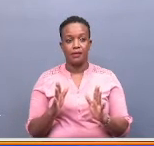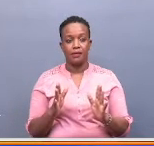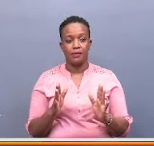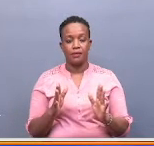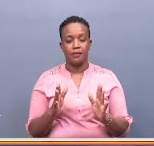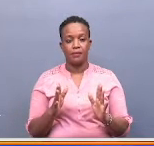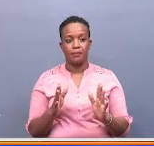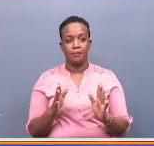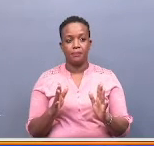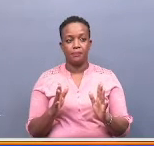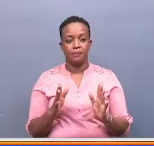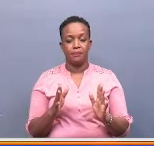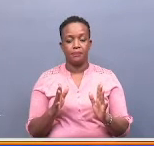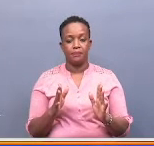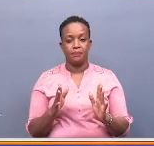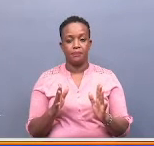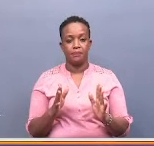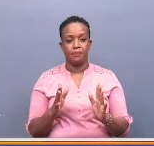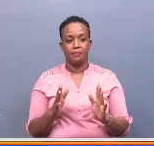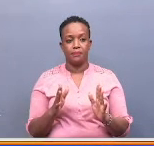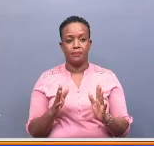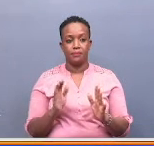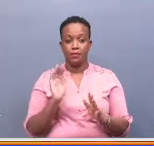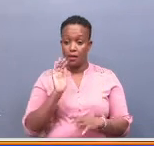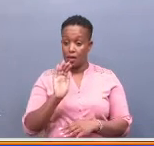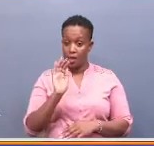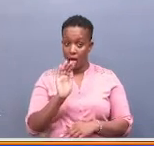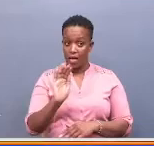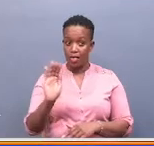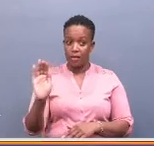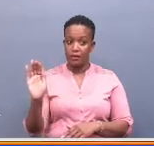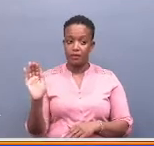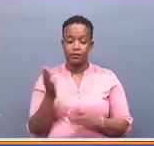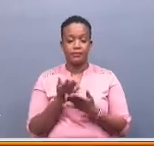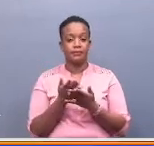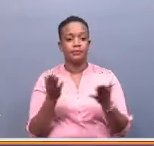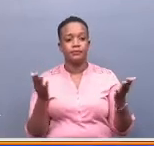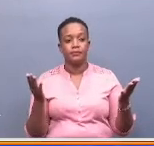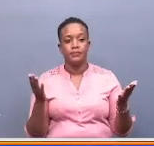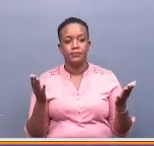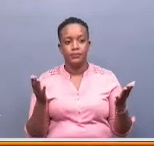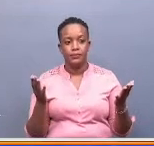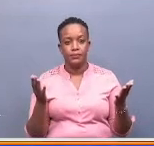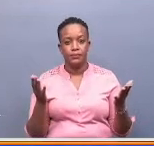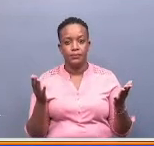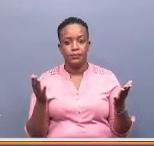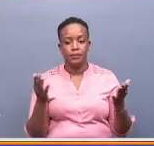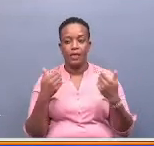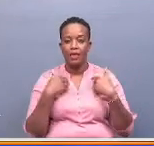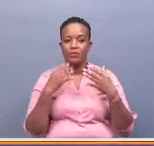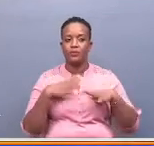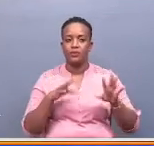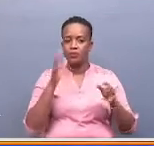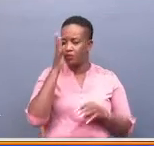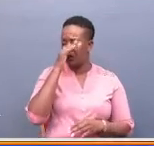And I request you, I urge you, wherever you are, let nobody cheat you.